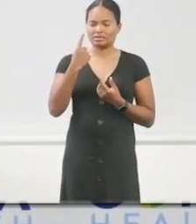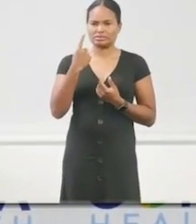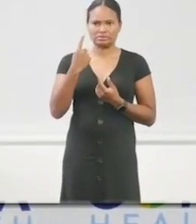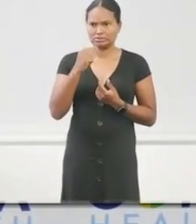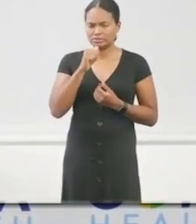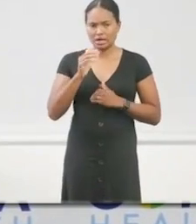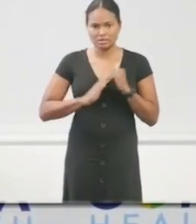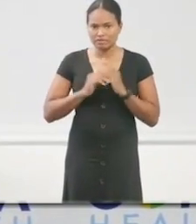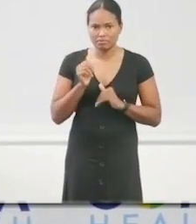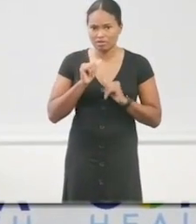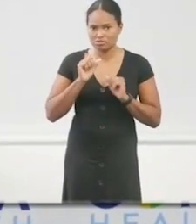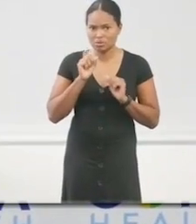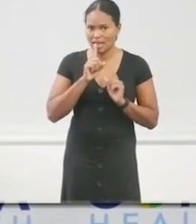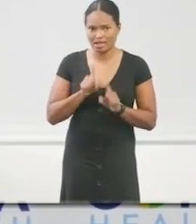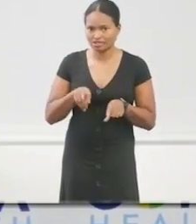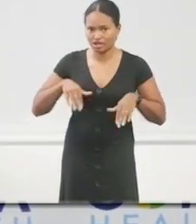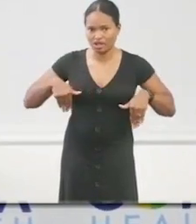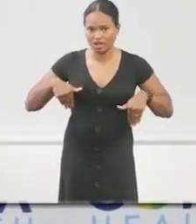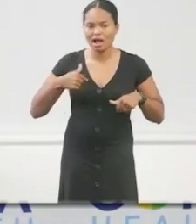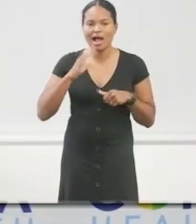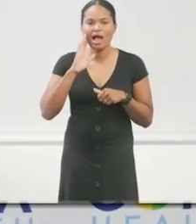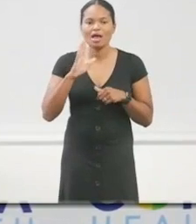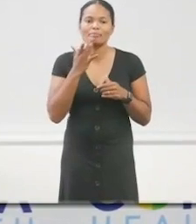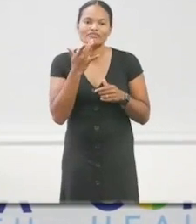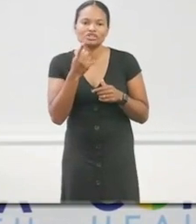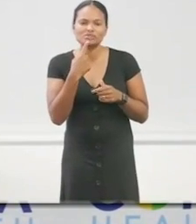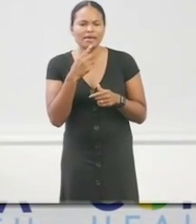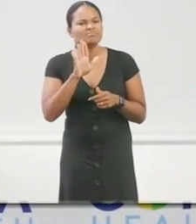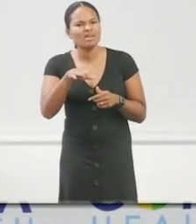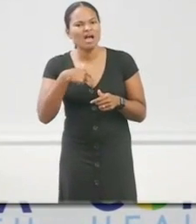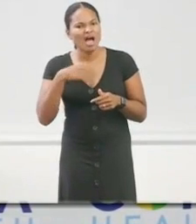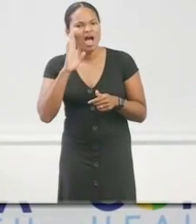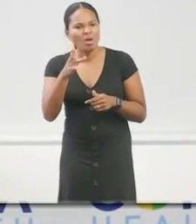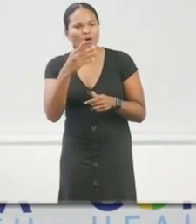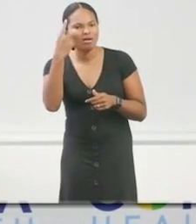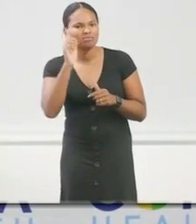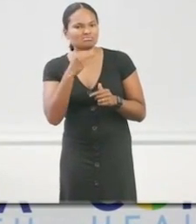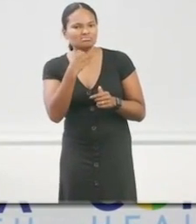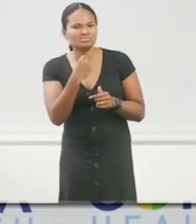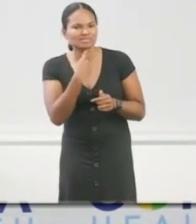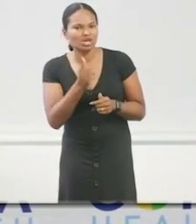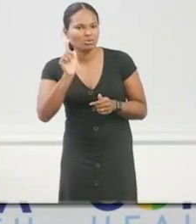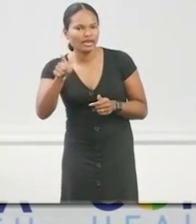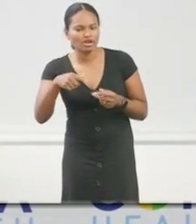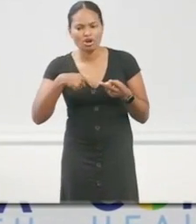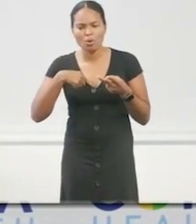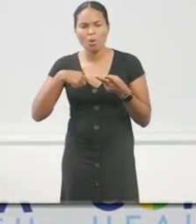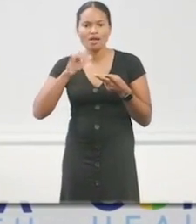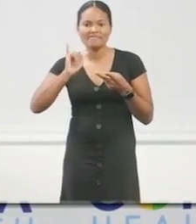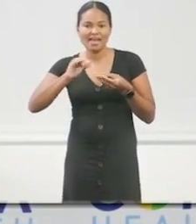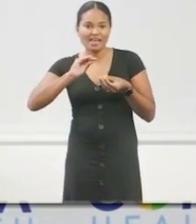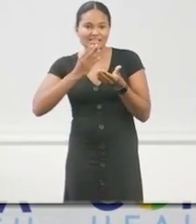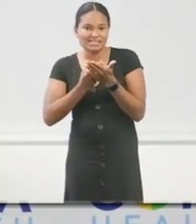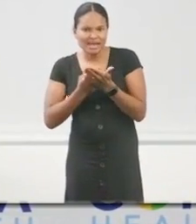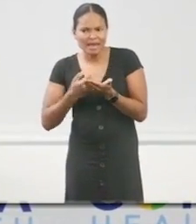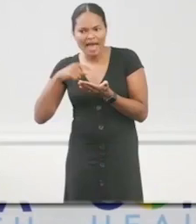answering, we always defer and say, let me get back to you on that. Or I gotta check on that statistic, or I need to pull some more information on that,